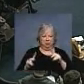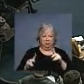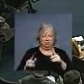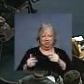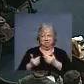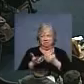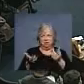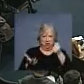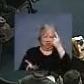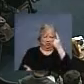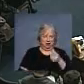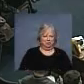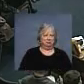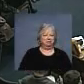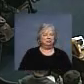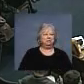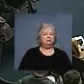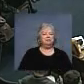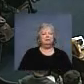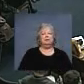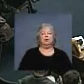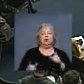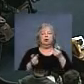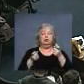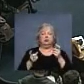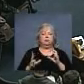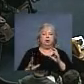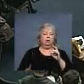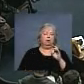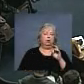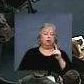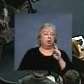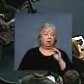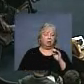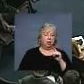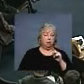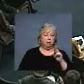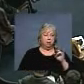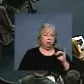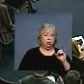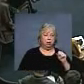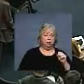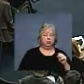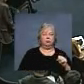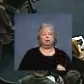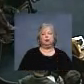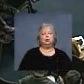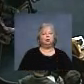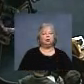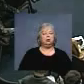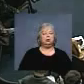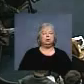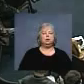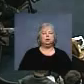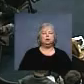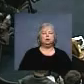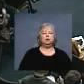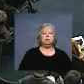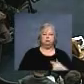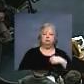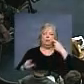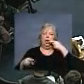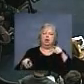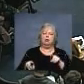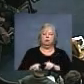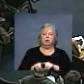tonight. Director Campuris, you're recognized, please. Well, I agree